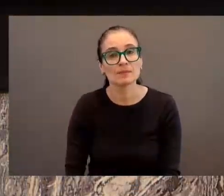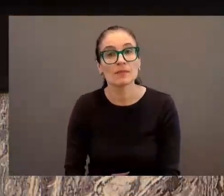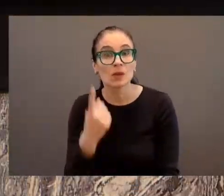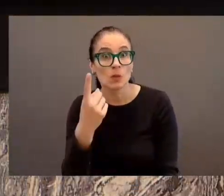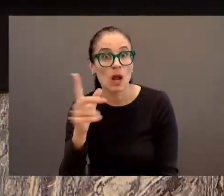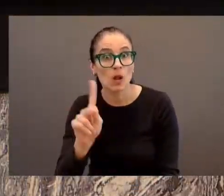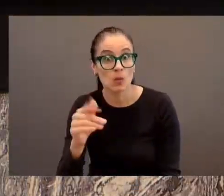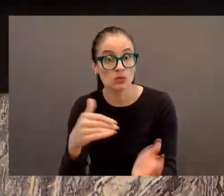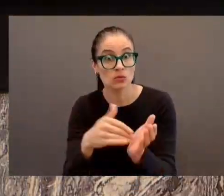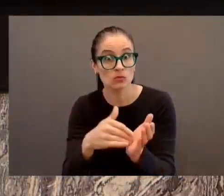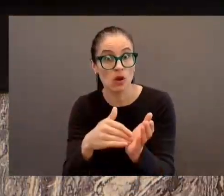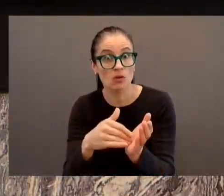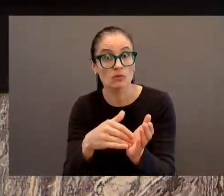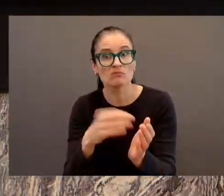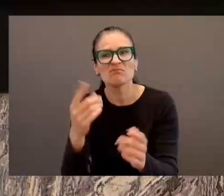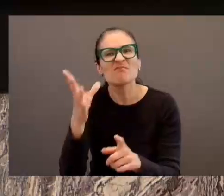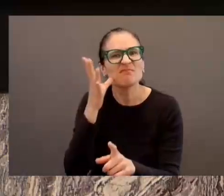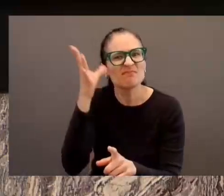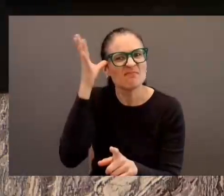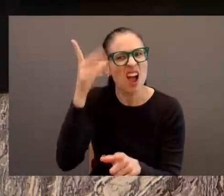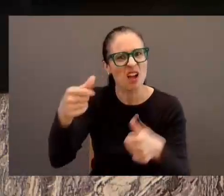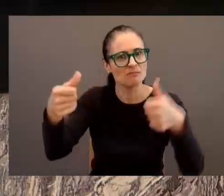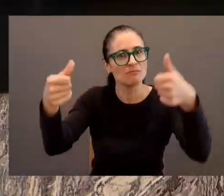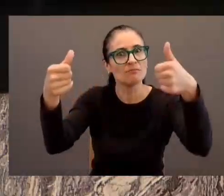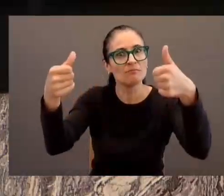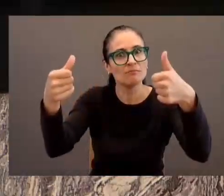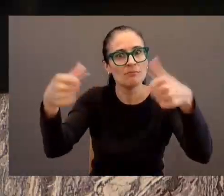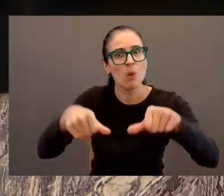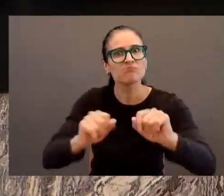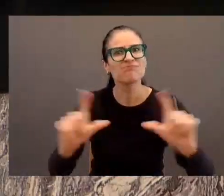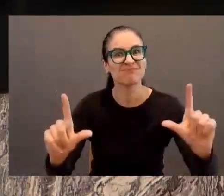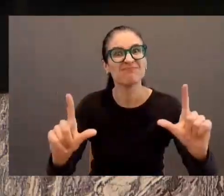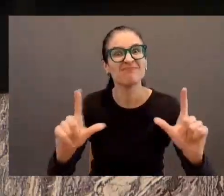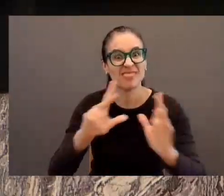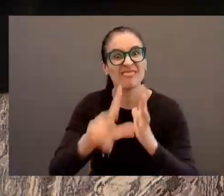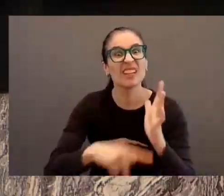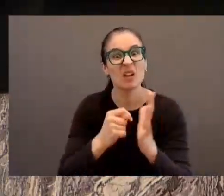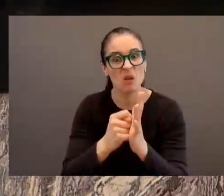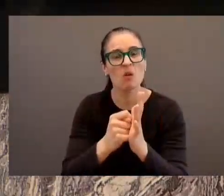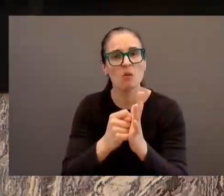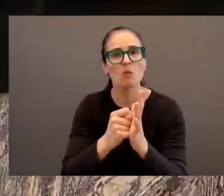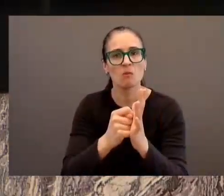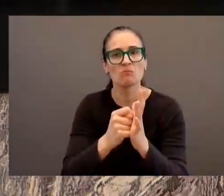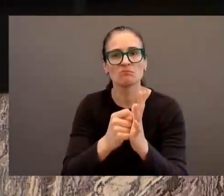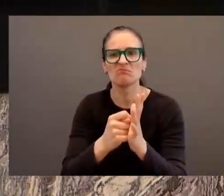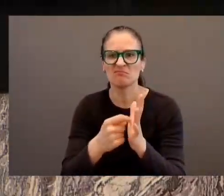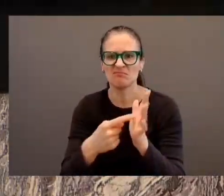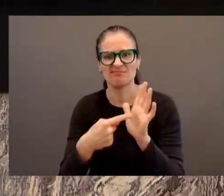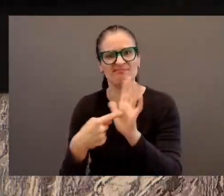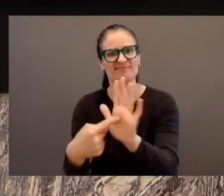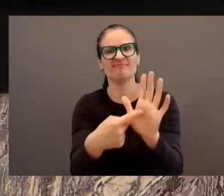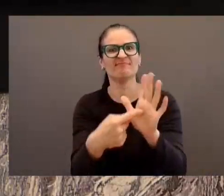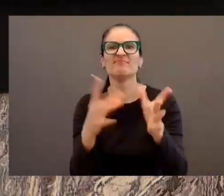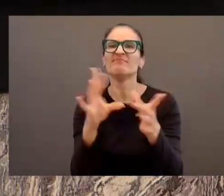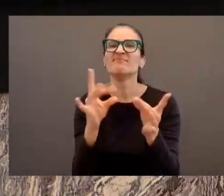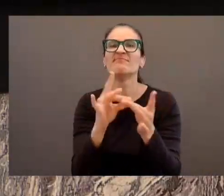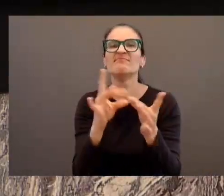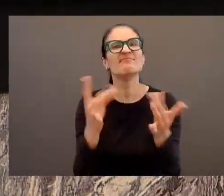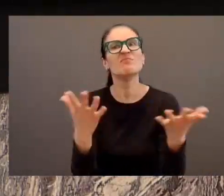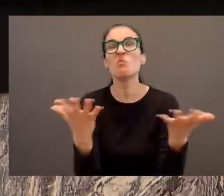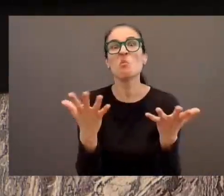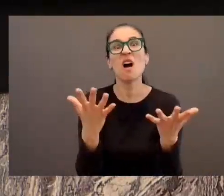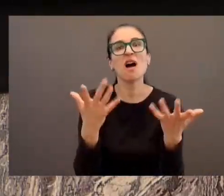video exposing what Interior Health won't admit. This isn't a doctor shortage, it's a